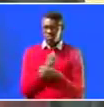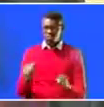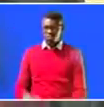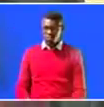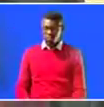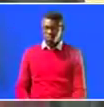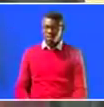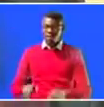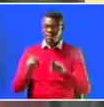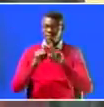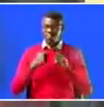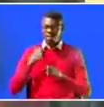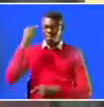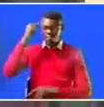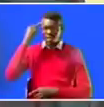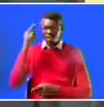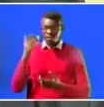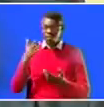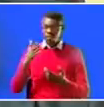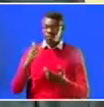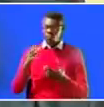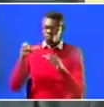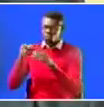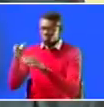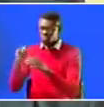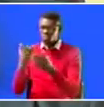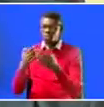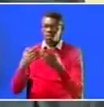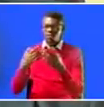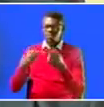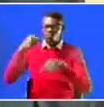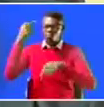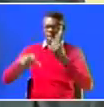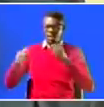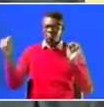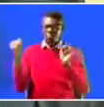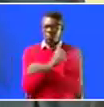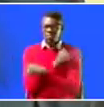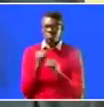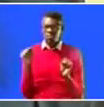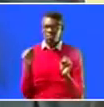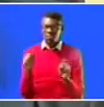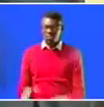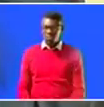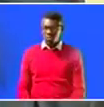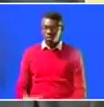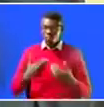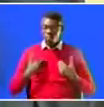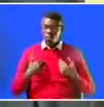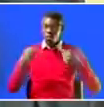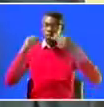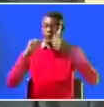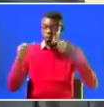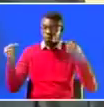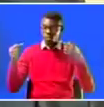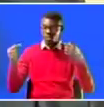don't think they believe even in themselves that that is a war they are going to win. They can't. People have opposed